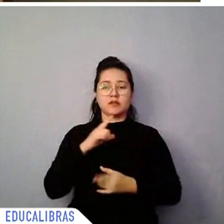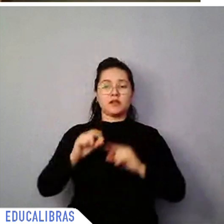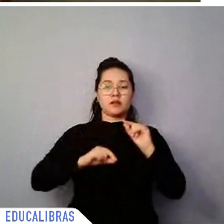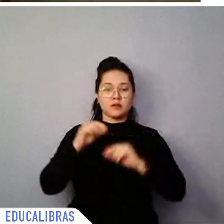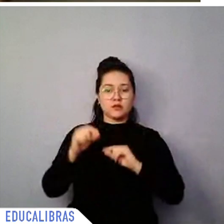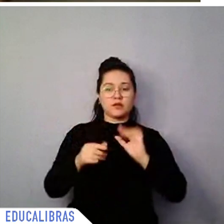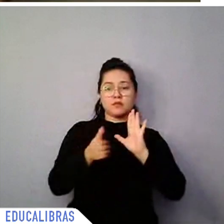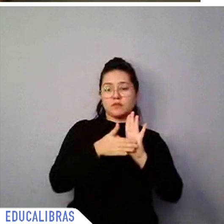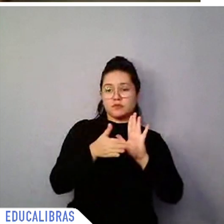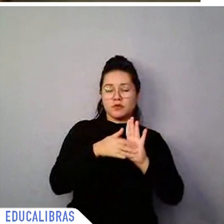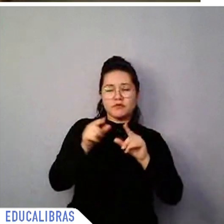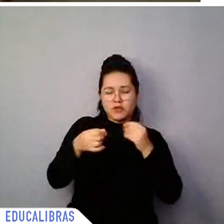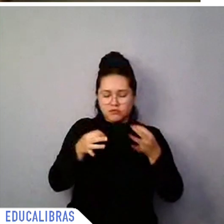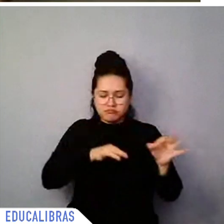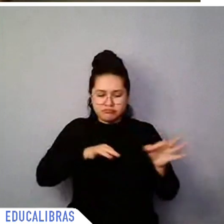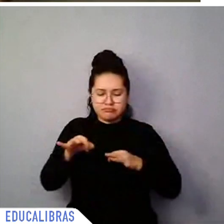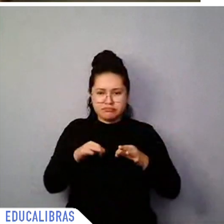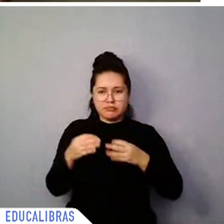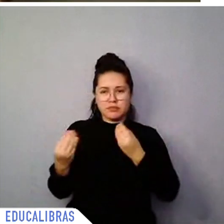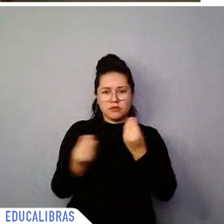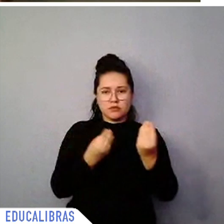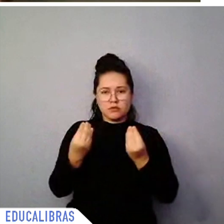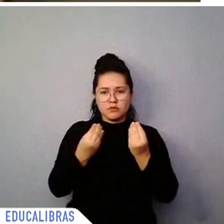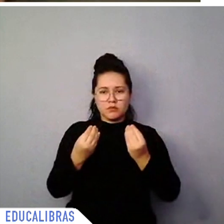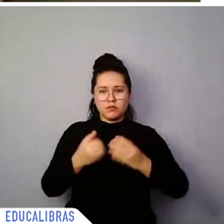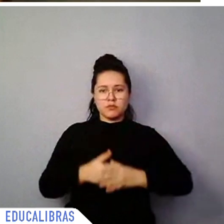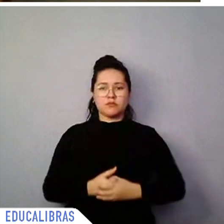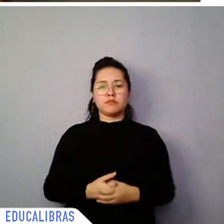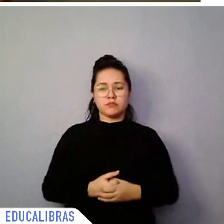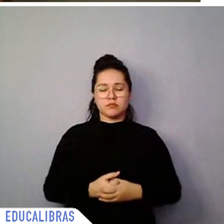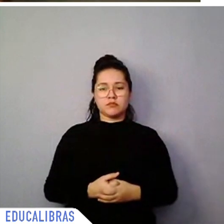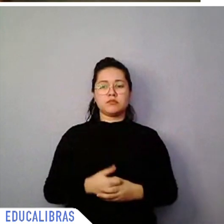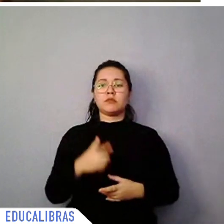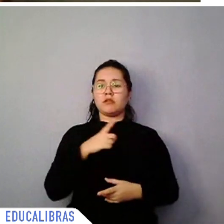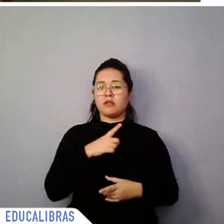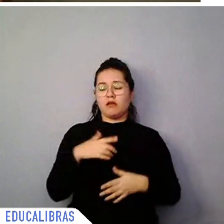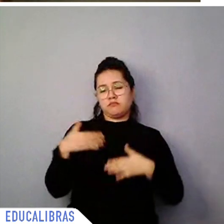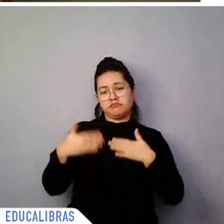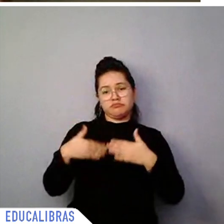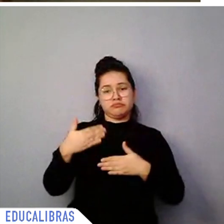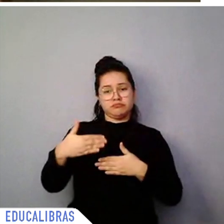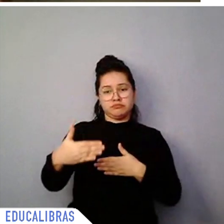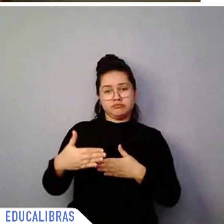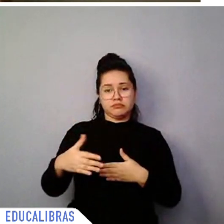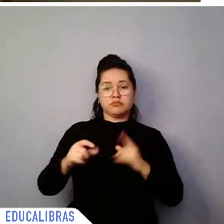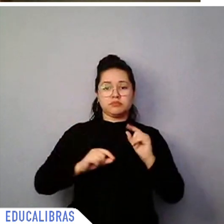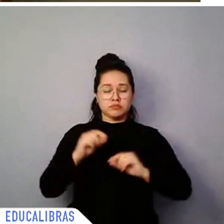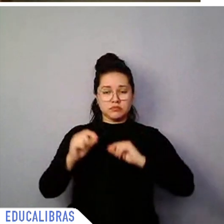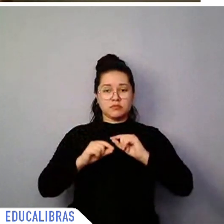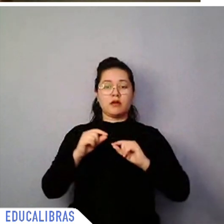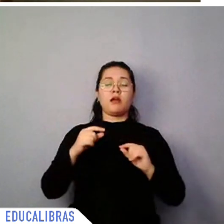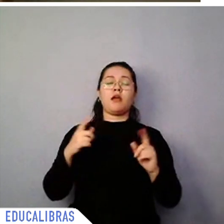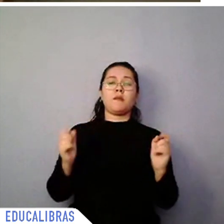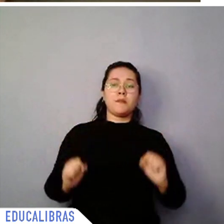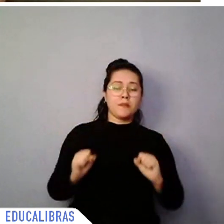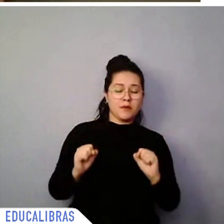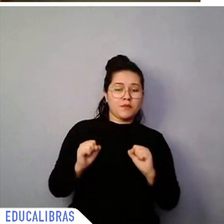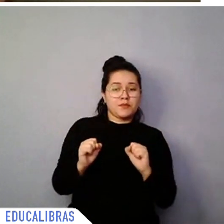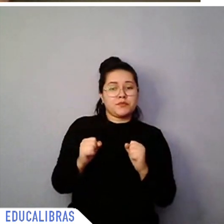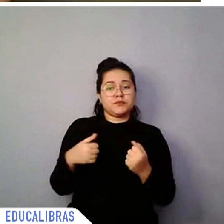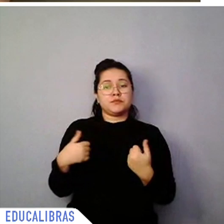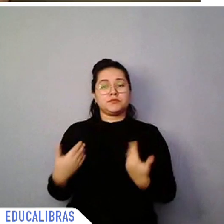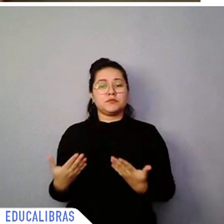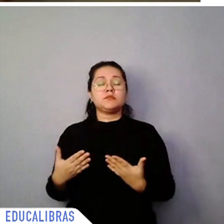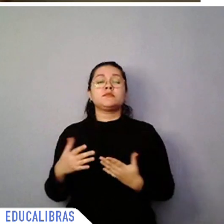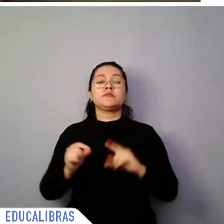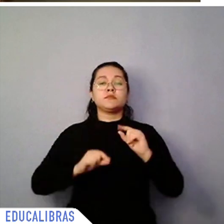The commission is aiming at establishing what to do with the pandemics and